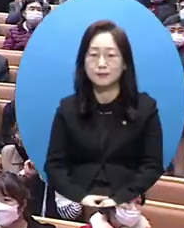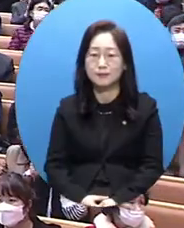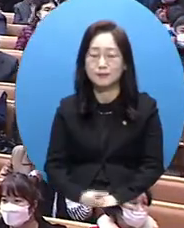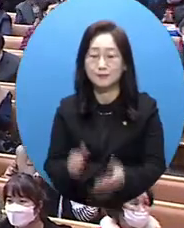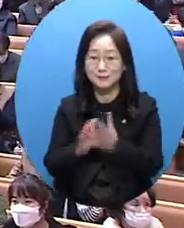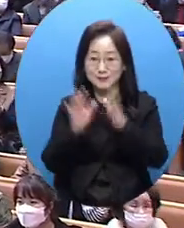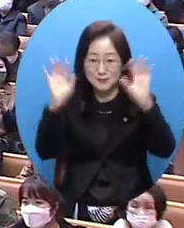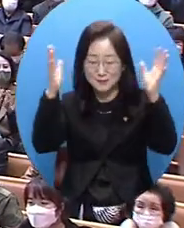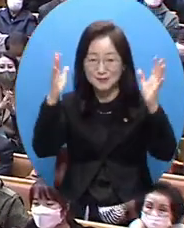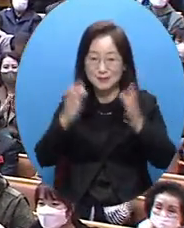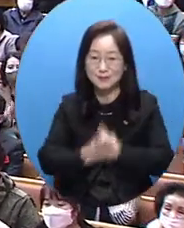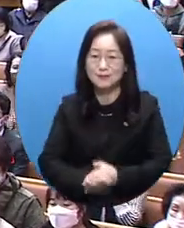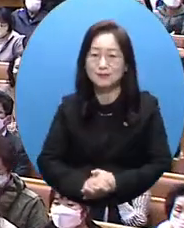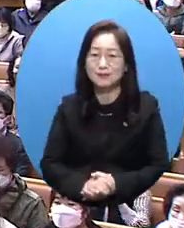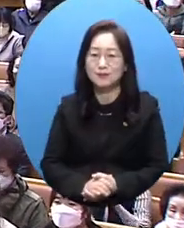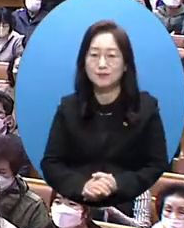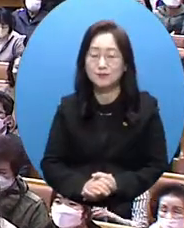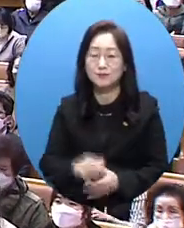Hallelujah